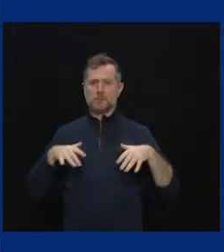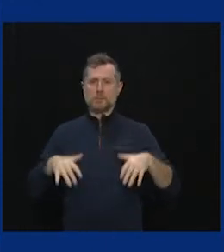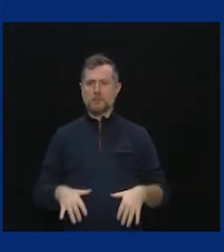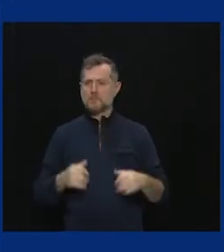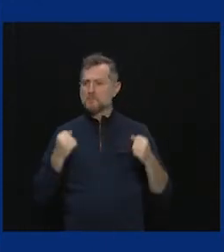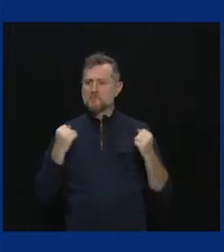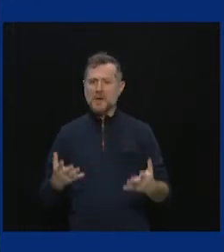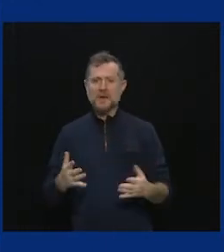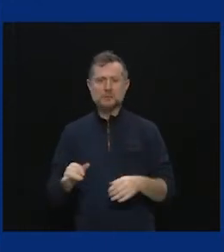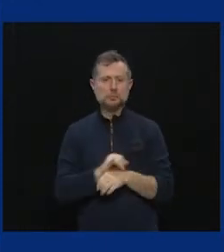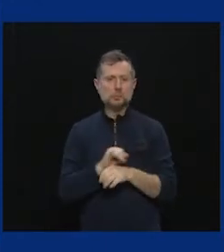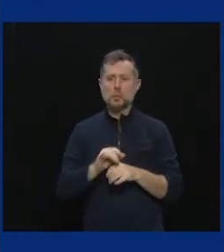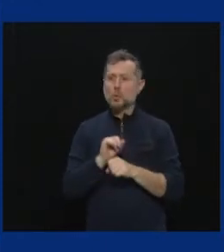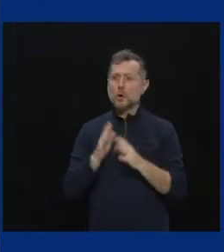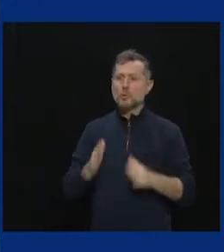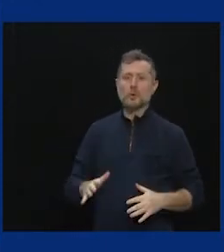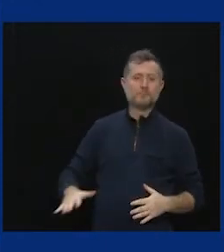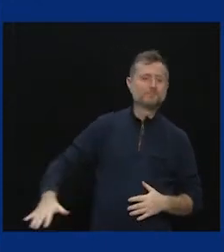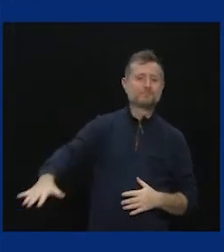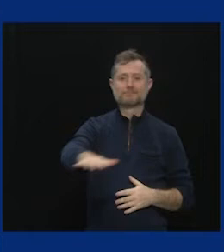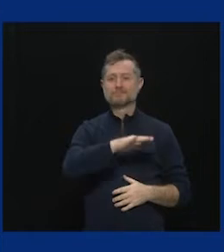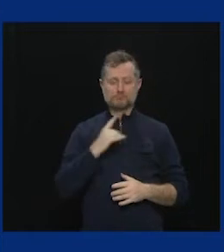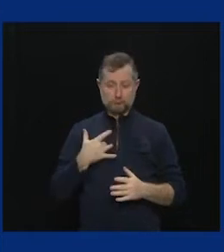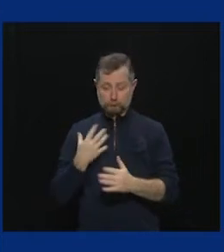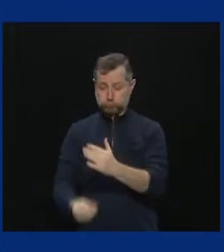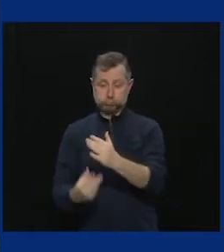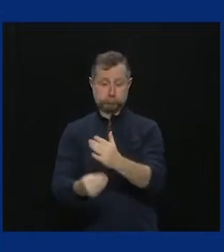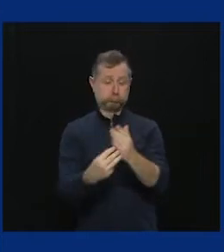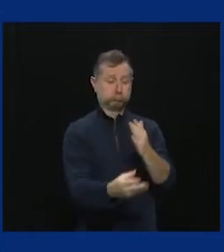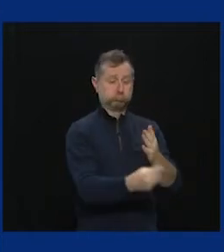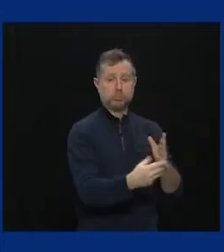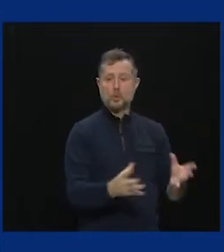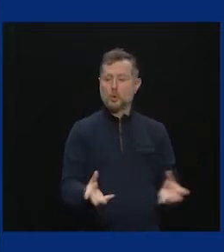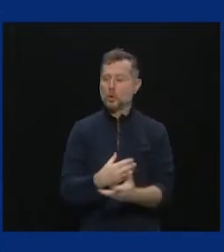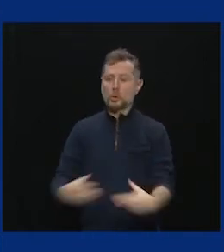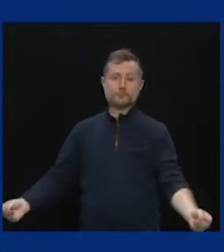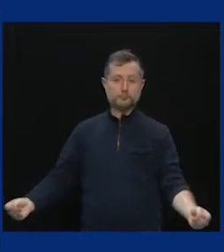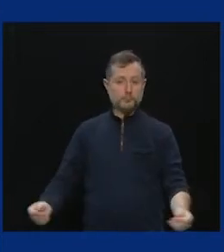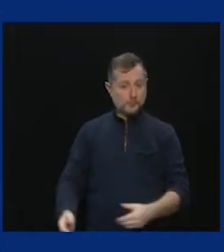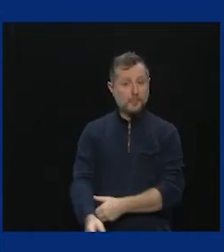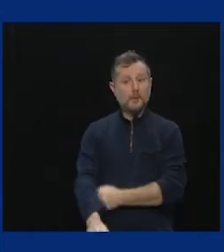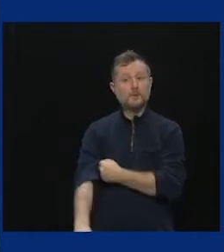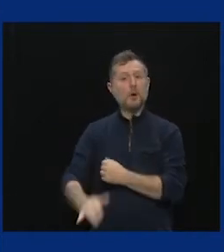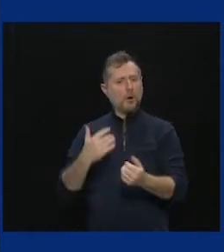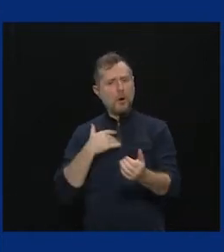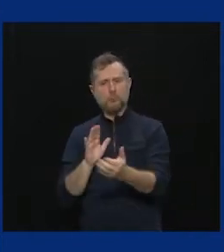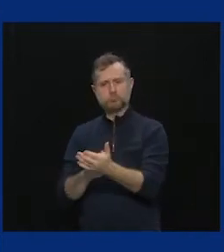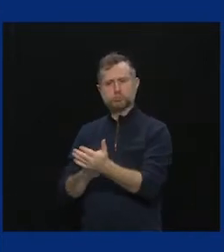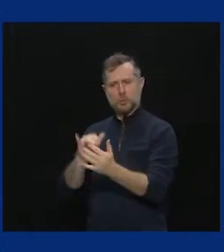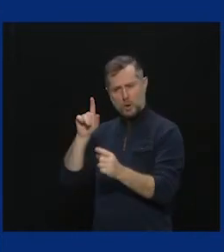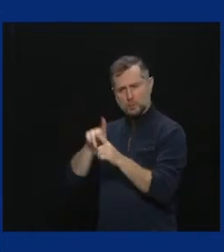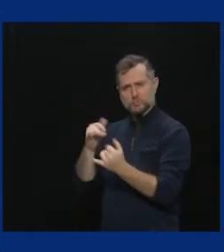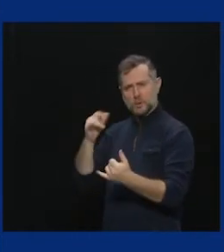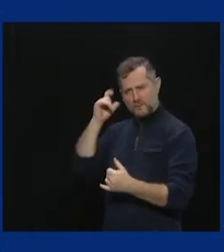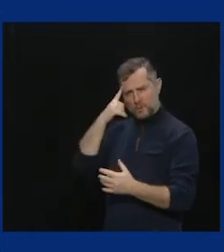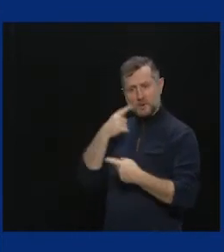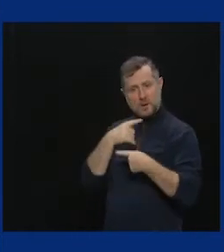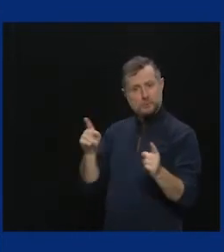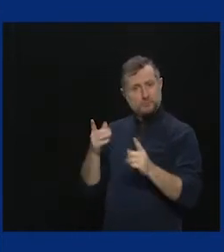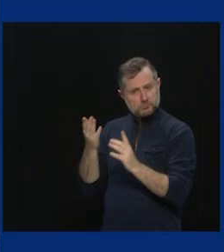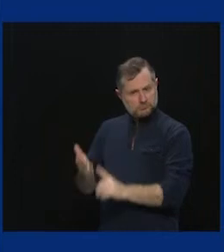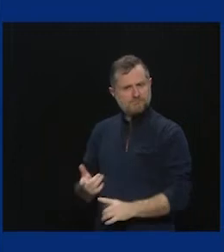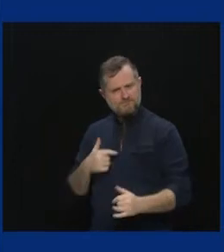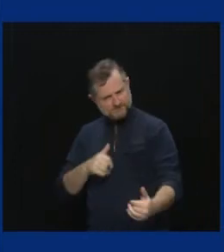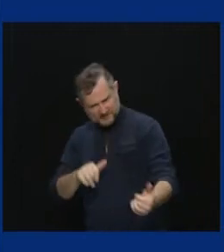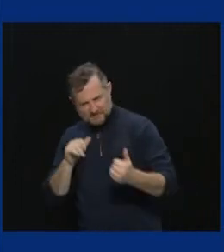cracks. That's why I commend Governor Hochul's announcement today. She is taking the initiative to make sure relief gets to tens of thousands